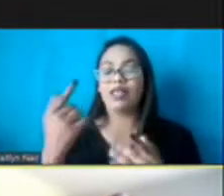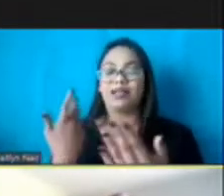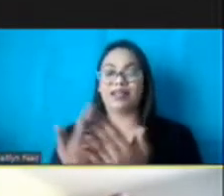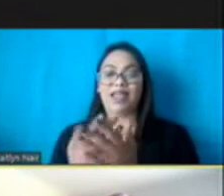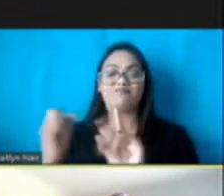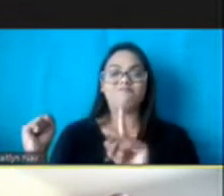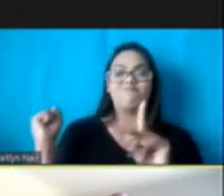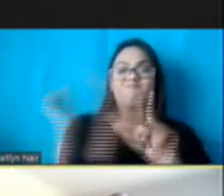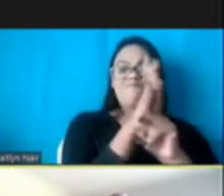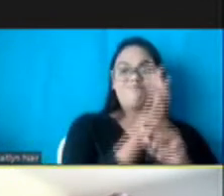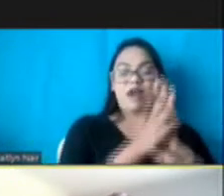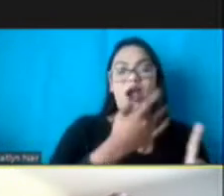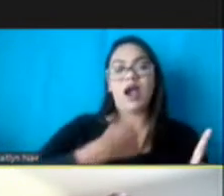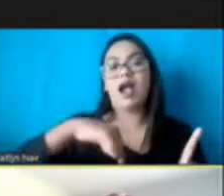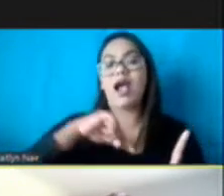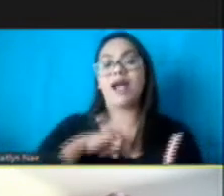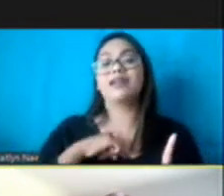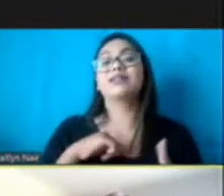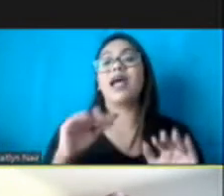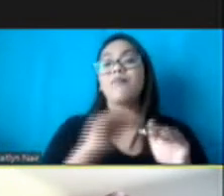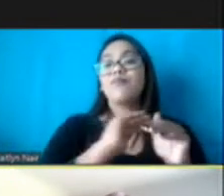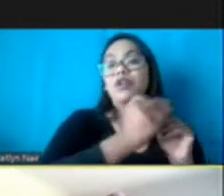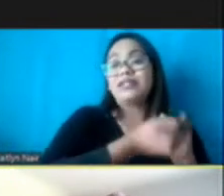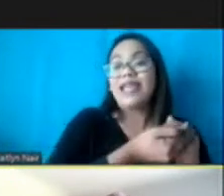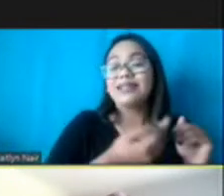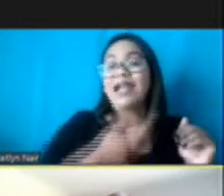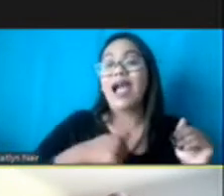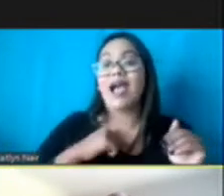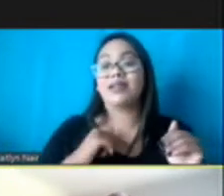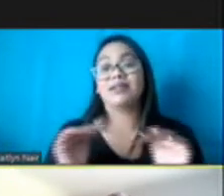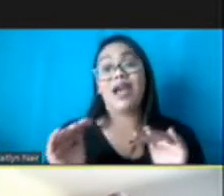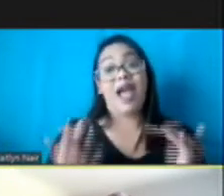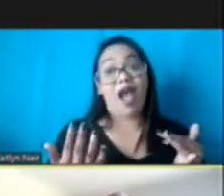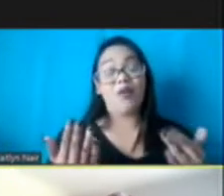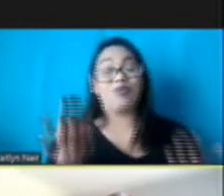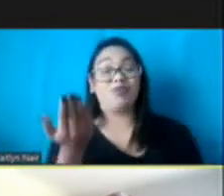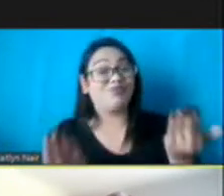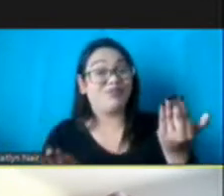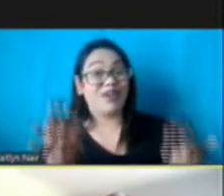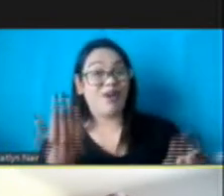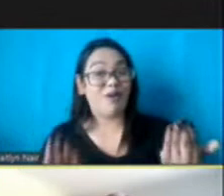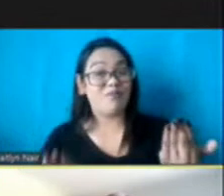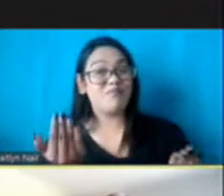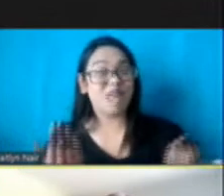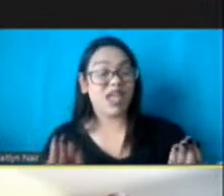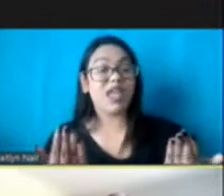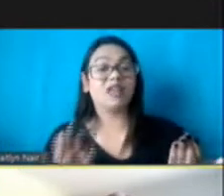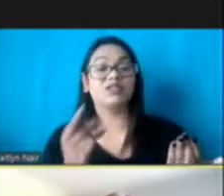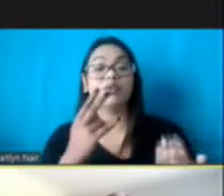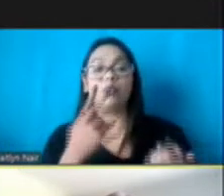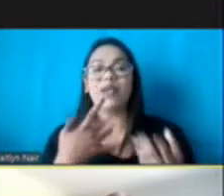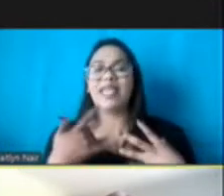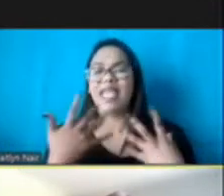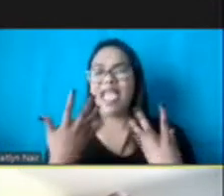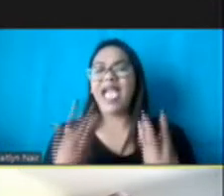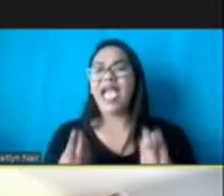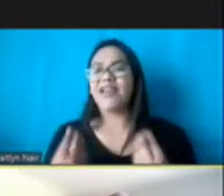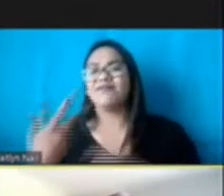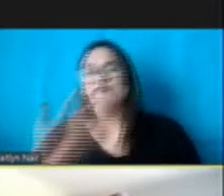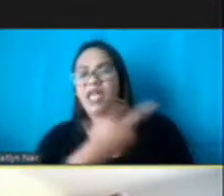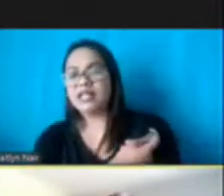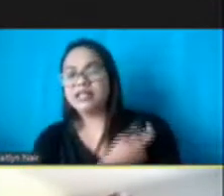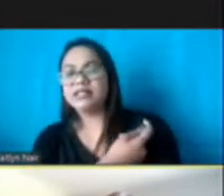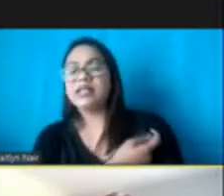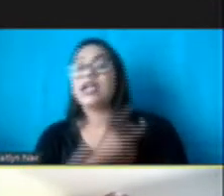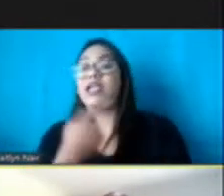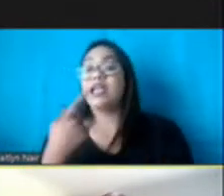of protection against infection and severe disease. And I think we have early indications that protection against the infection